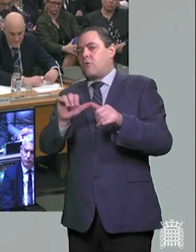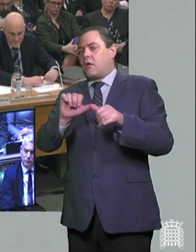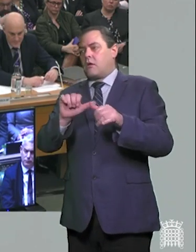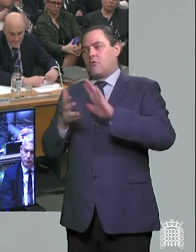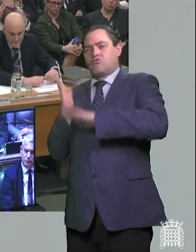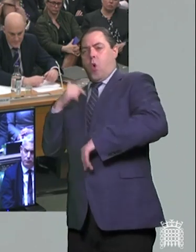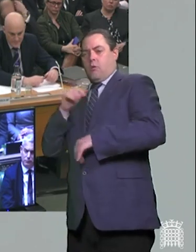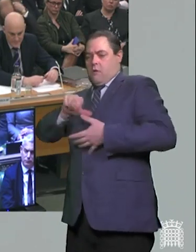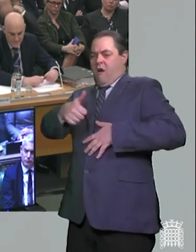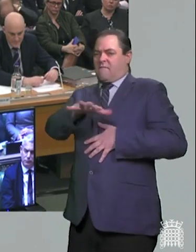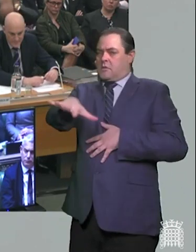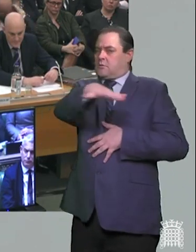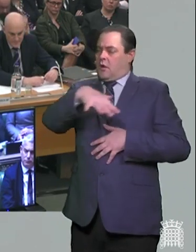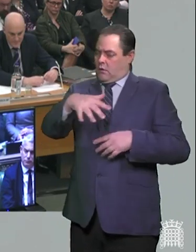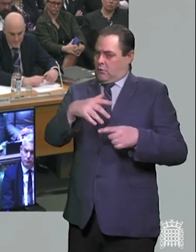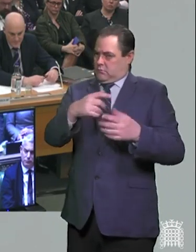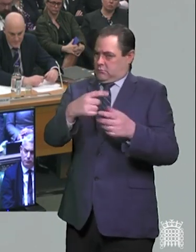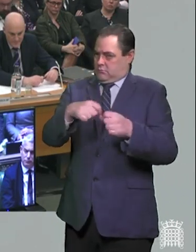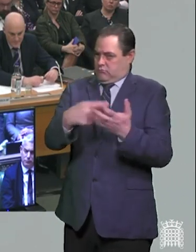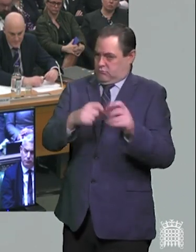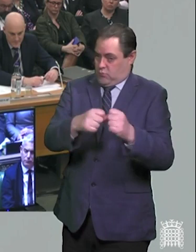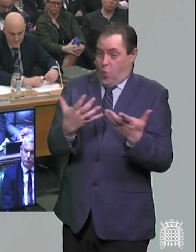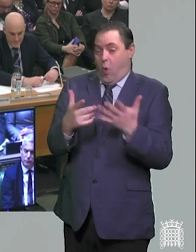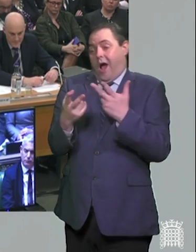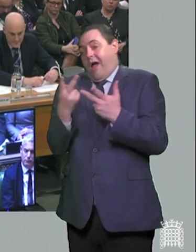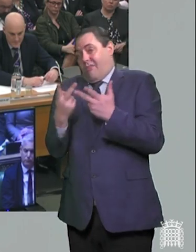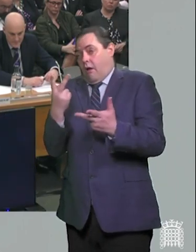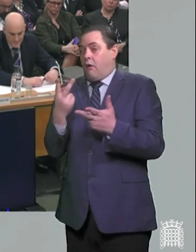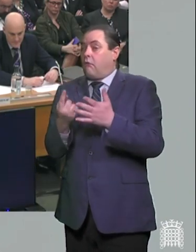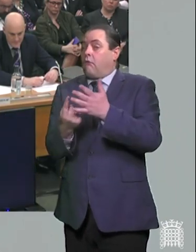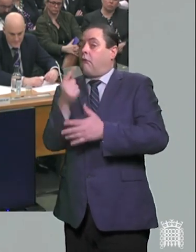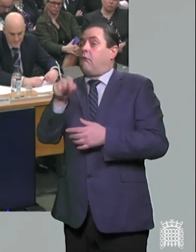left, and at other gatherings when I was not even in the building.